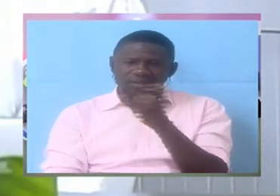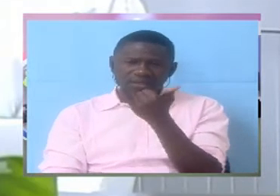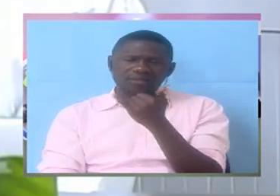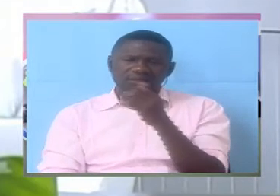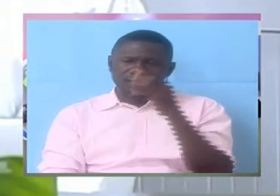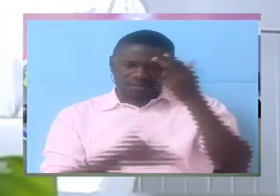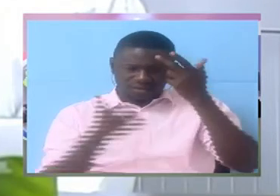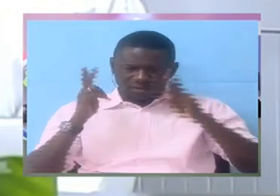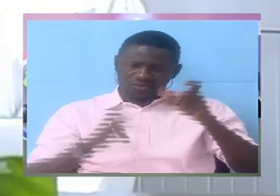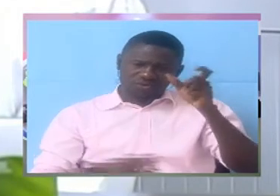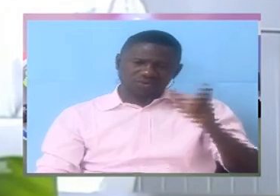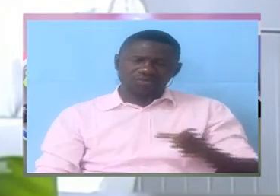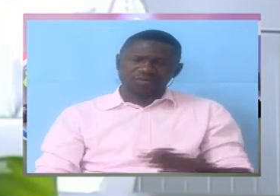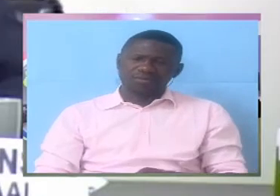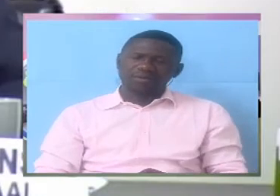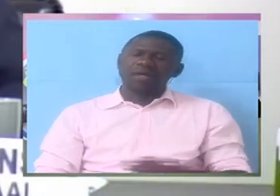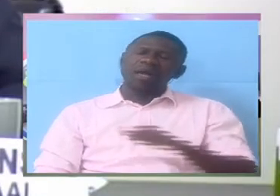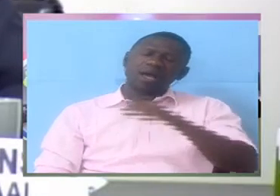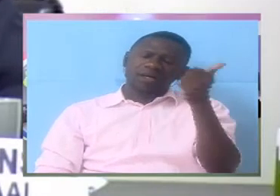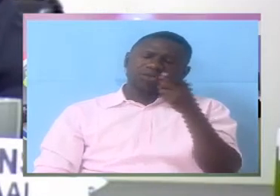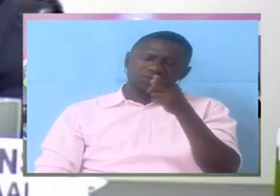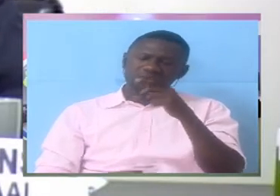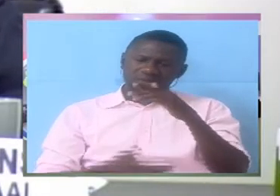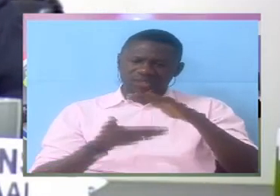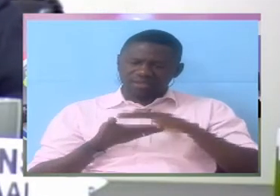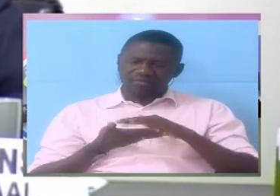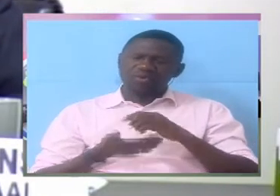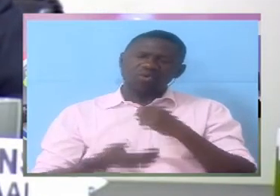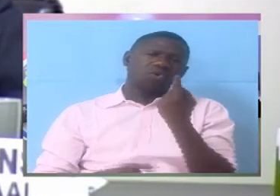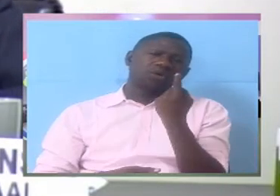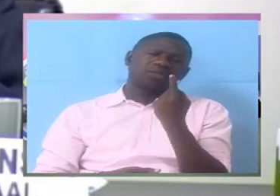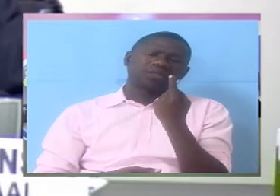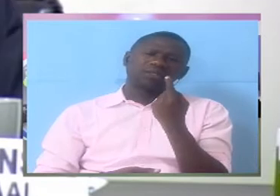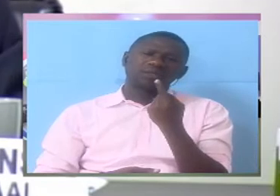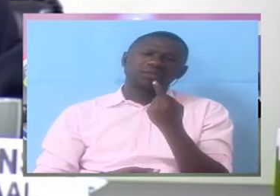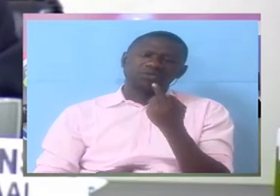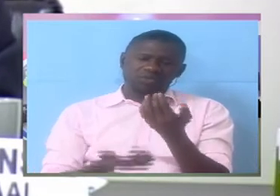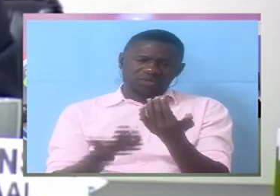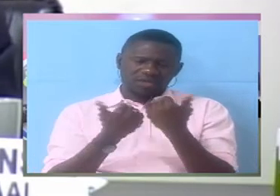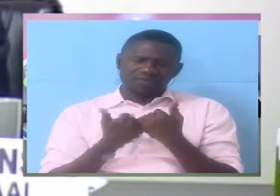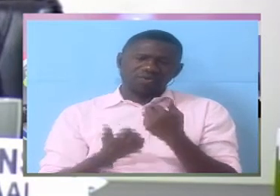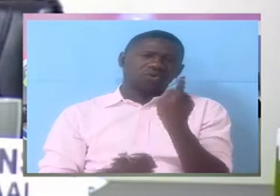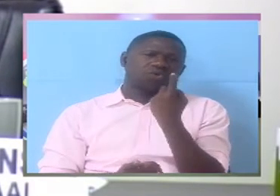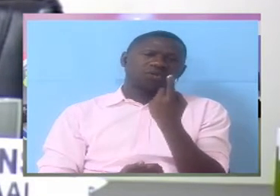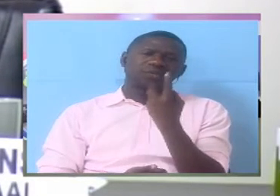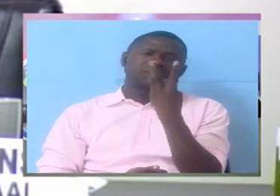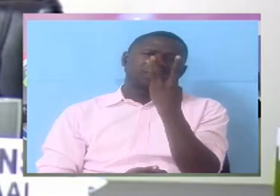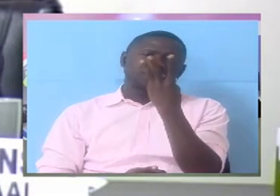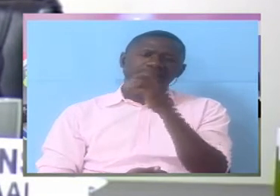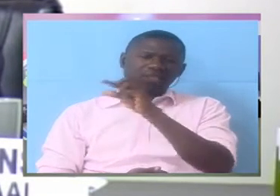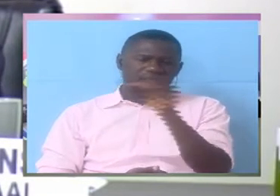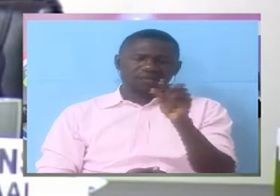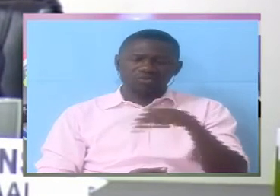Counsel. Ha, Counsel. And you gave me only three names of your